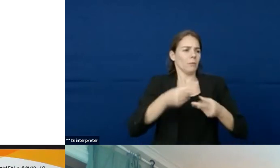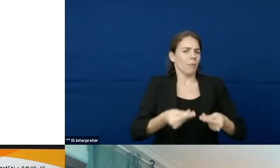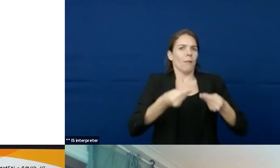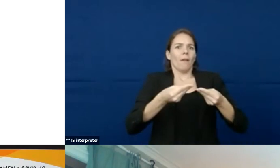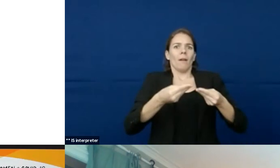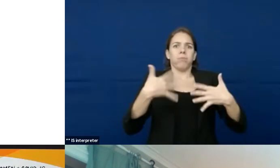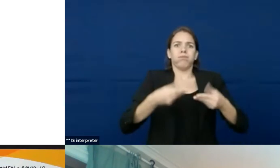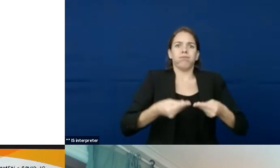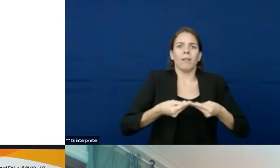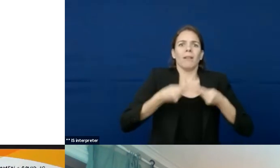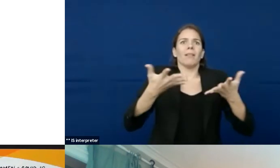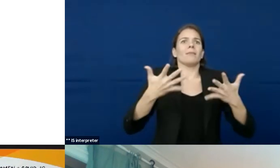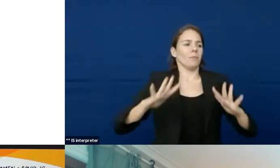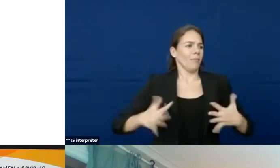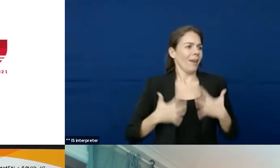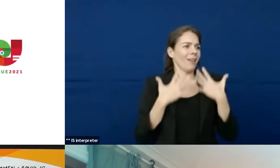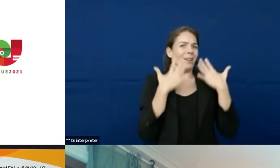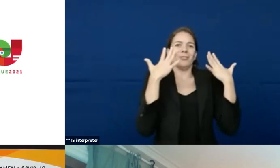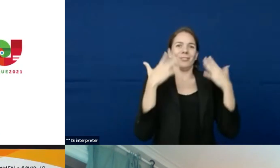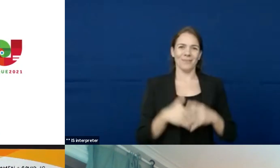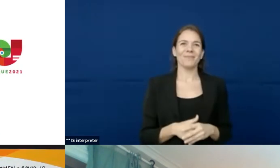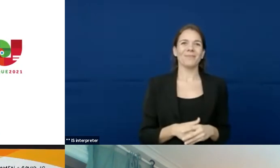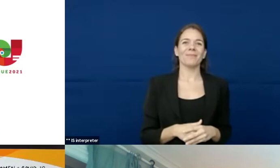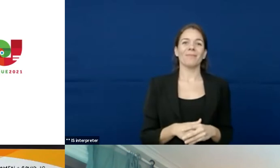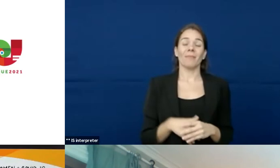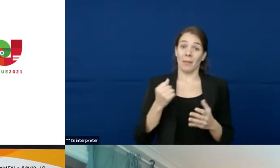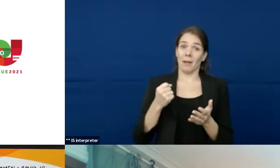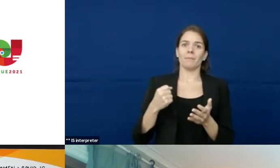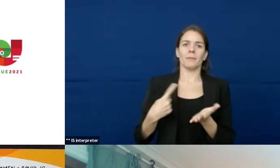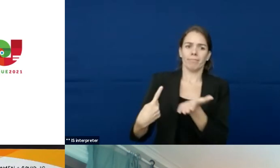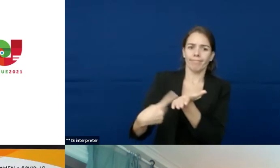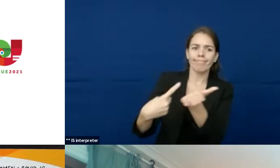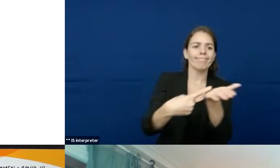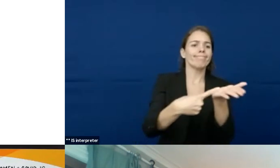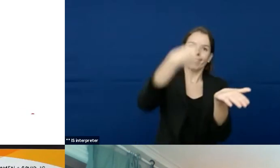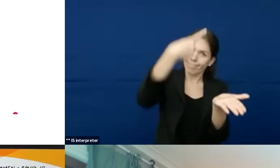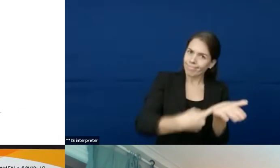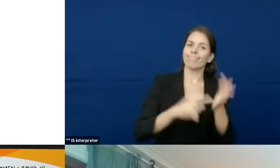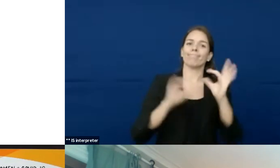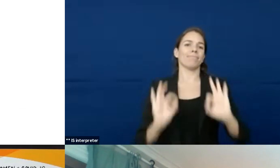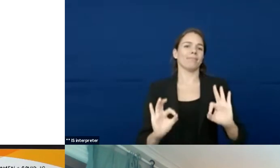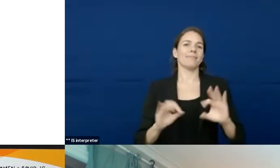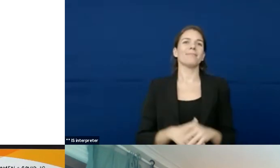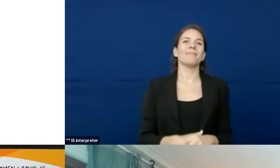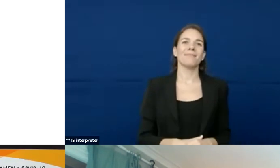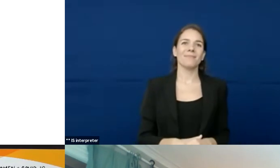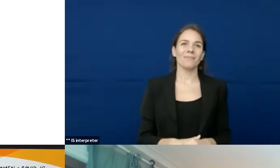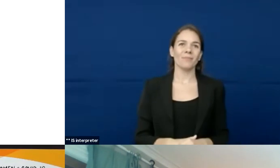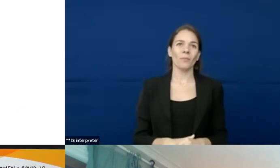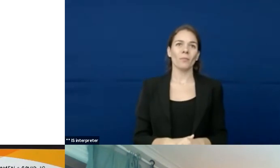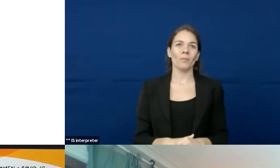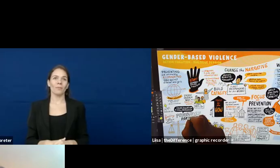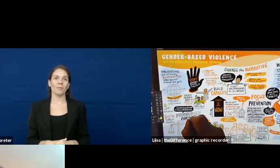the recent past, that we are going to make it. We know that violence against women and girls is